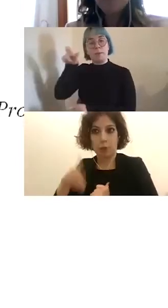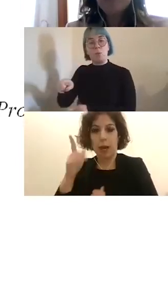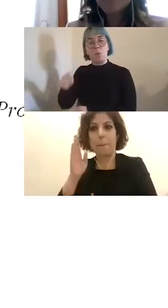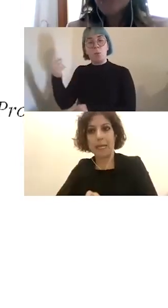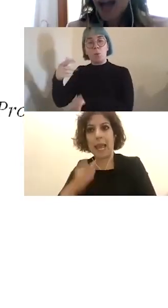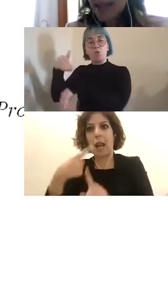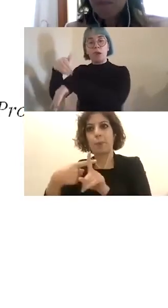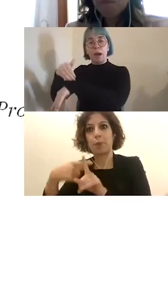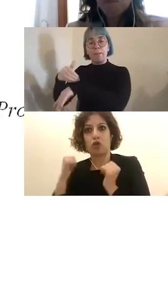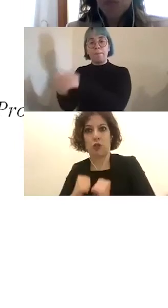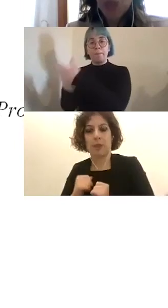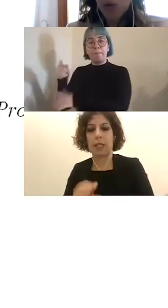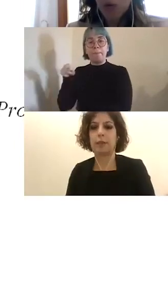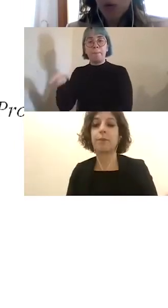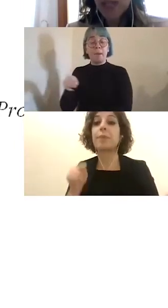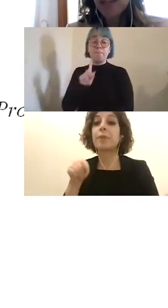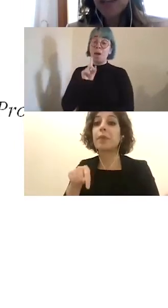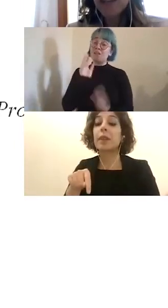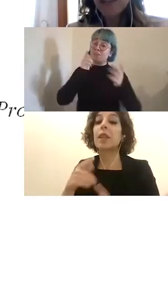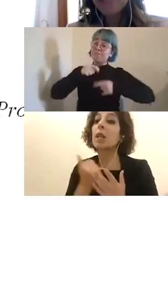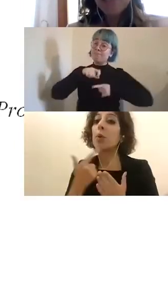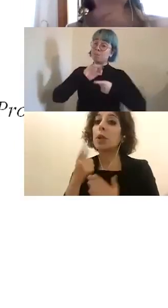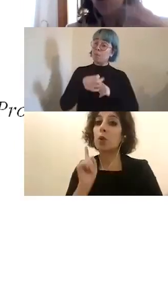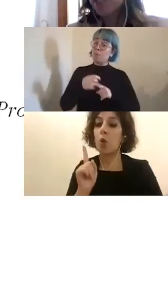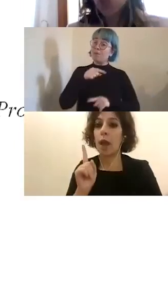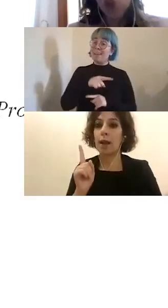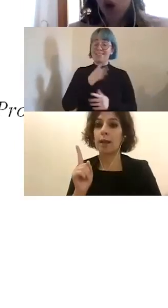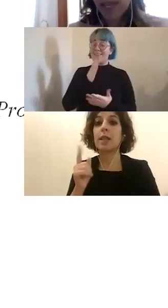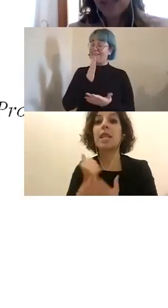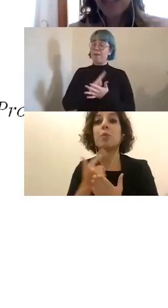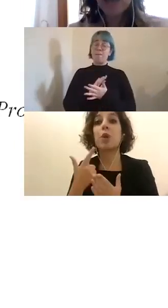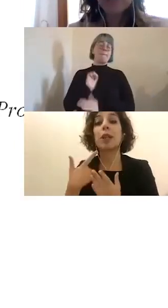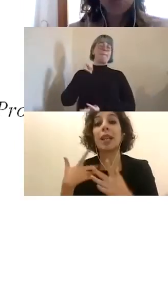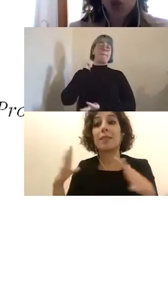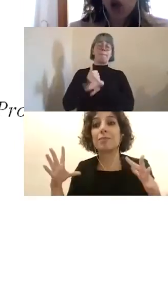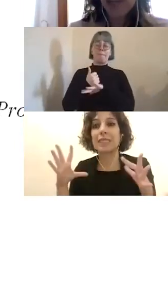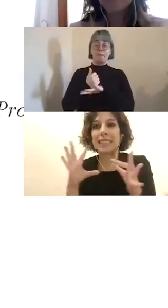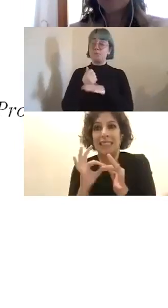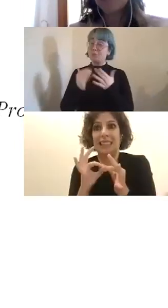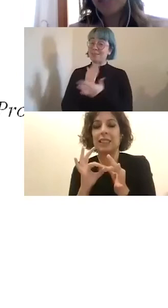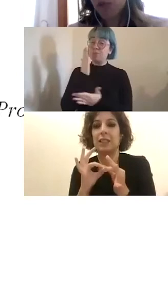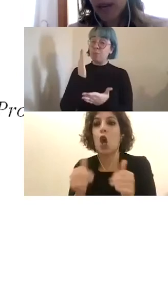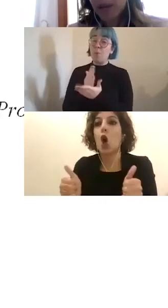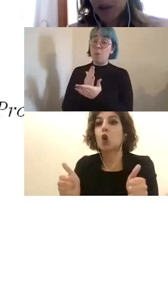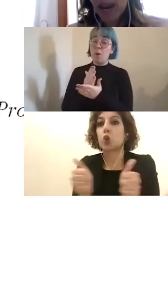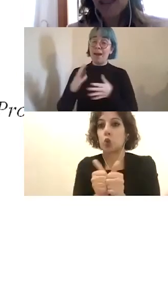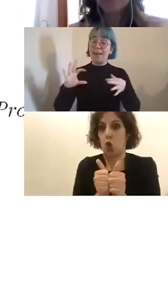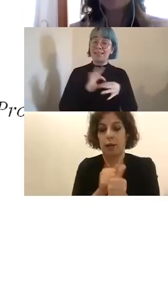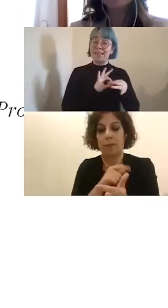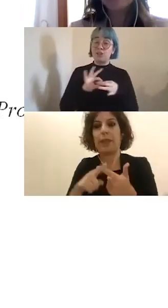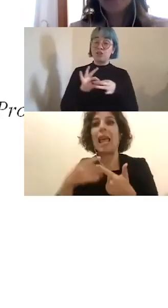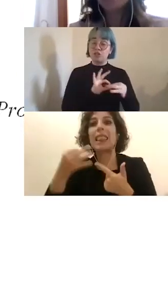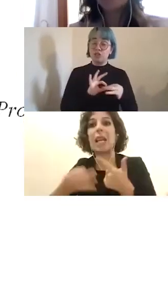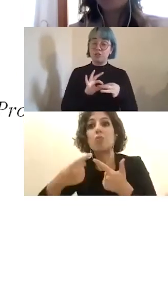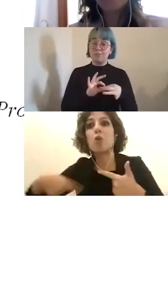crime. Concerning this point, it is fundamental to ensure a connection between